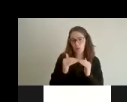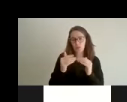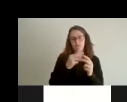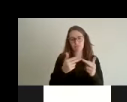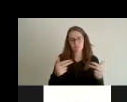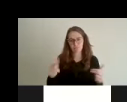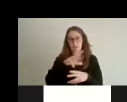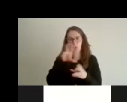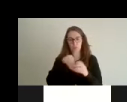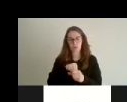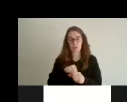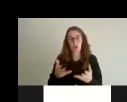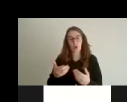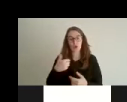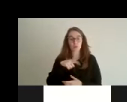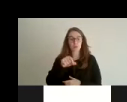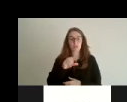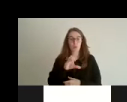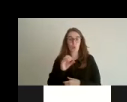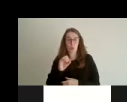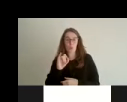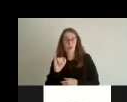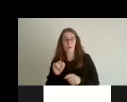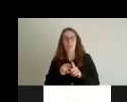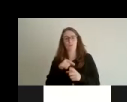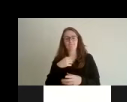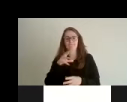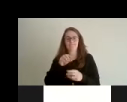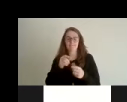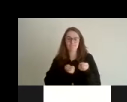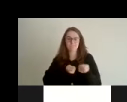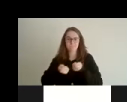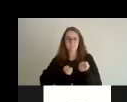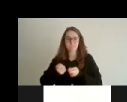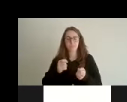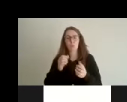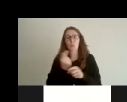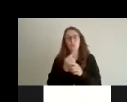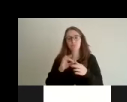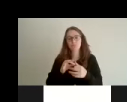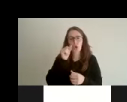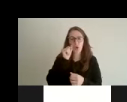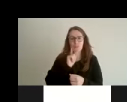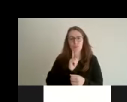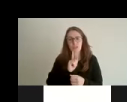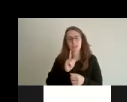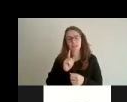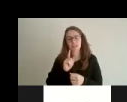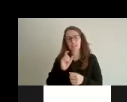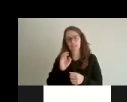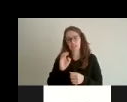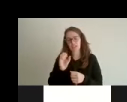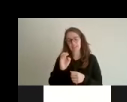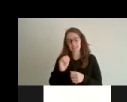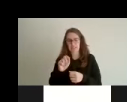now a co-I for the GenderX, and GenderX, as you can see here, is about gender for excellence in research, and that's a